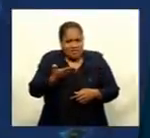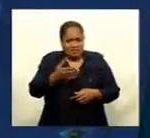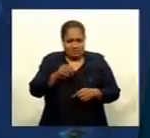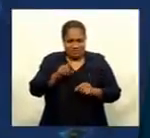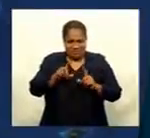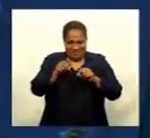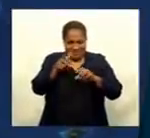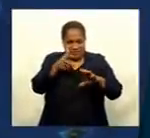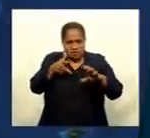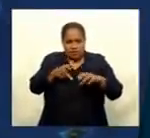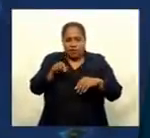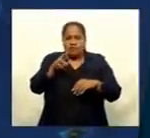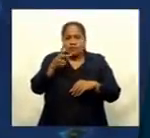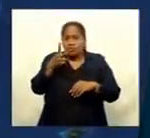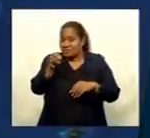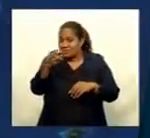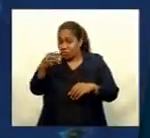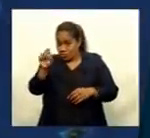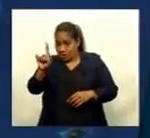during 2021,